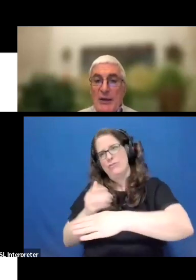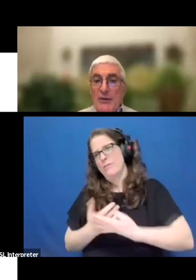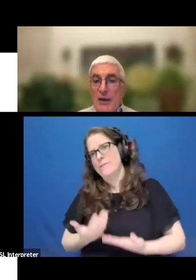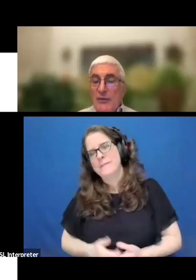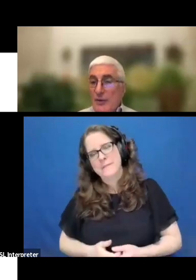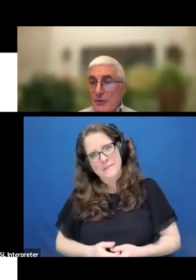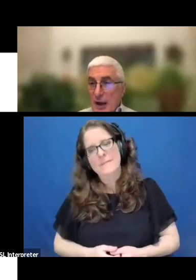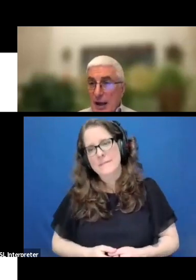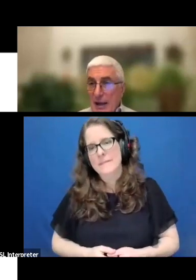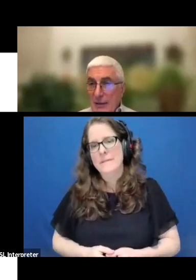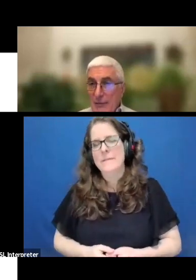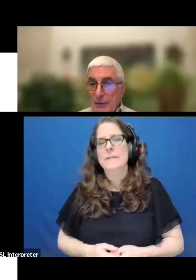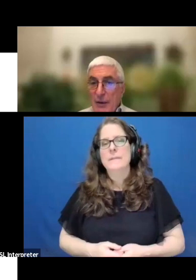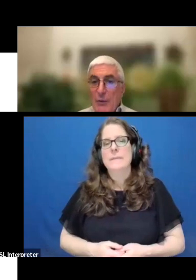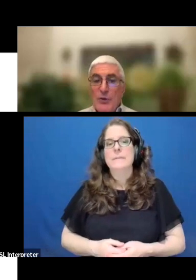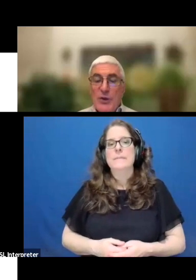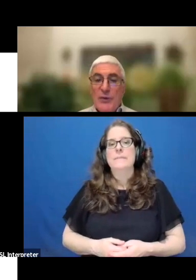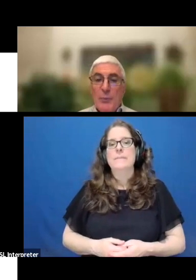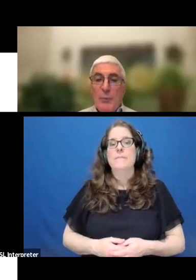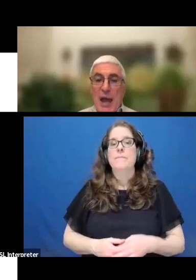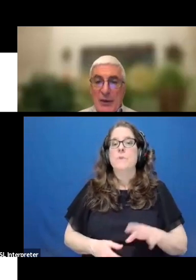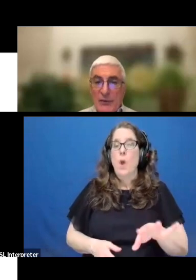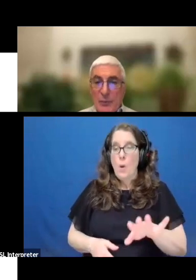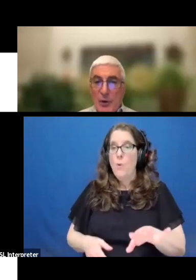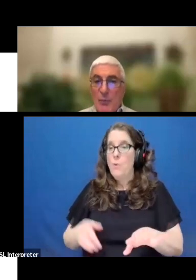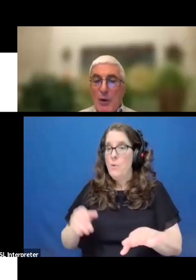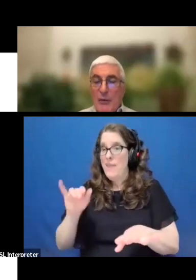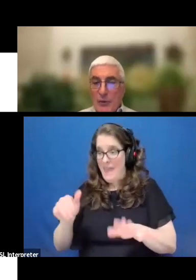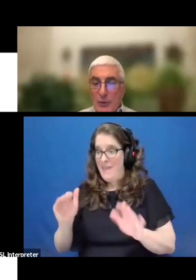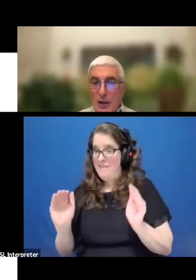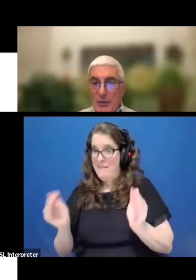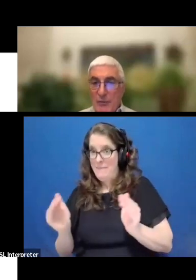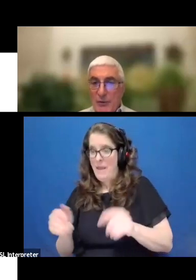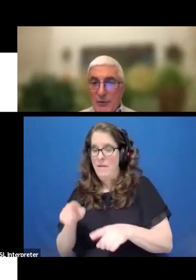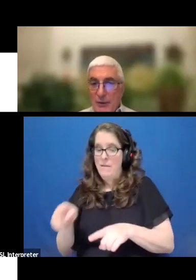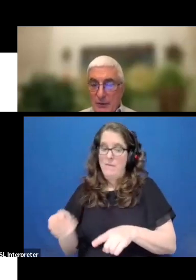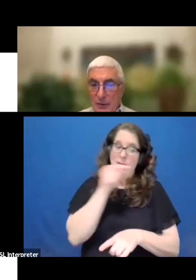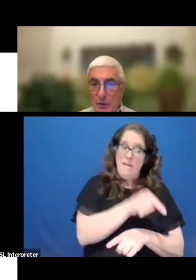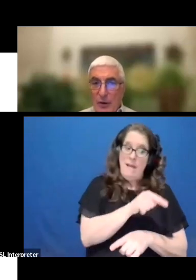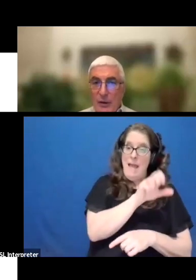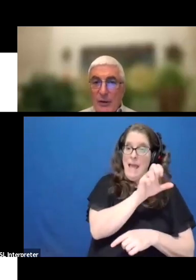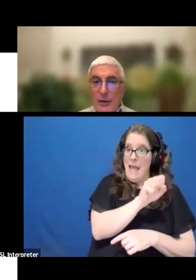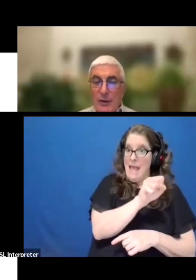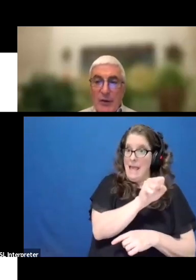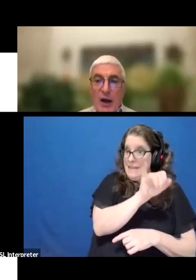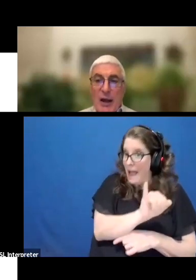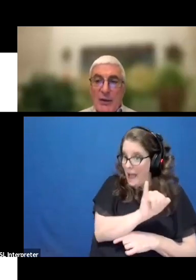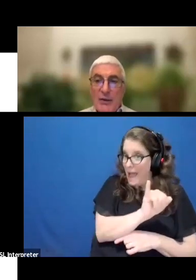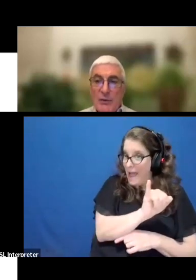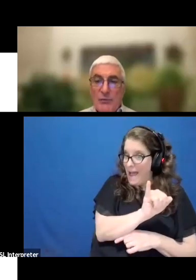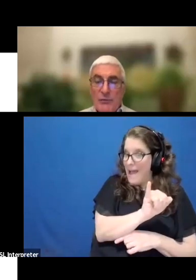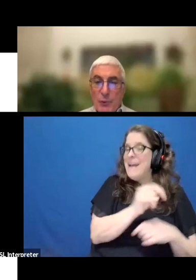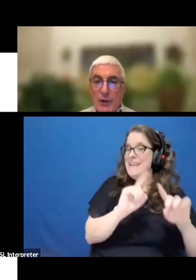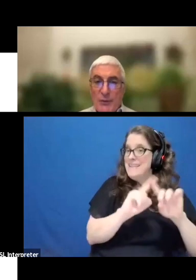Compare that to SSI, which has a maximum monthly benefit this year of